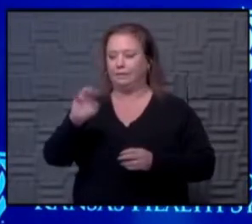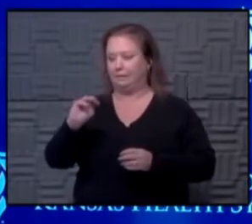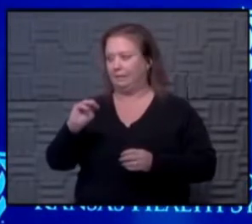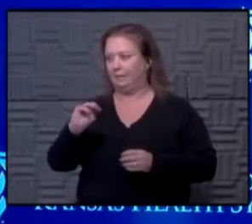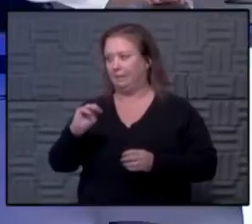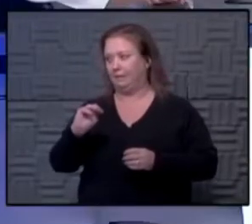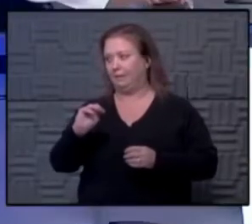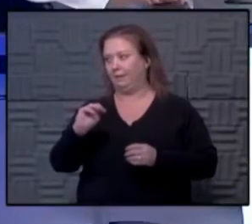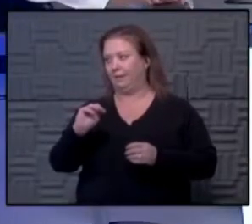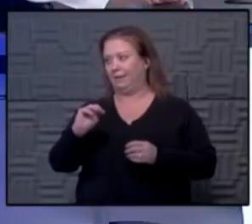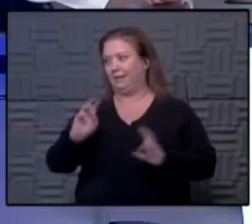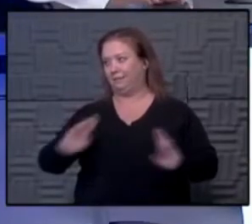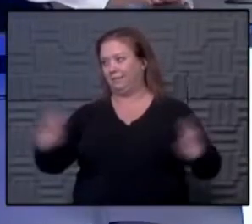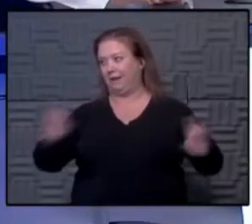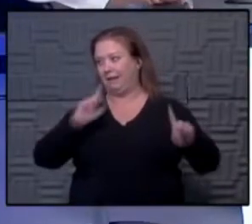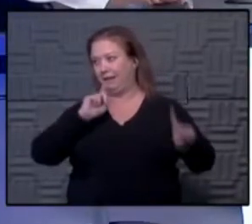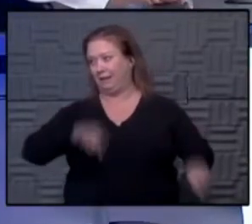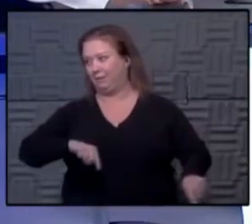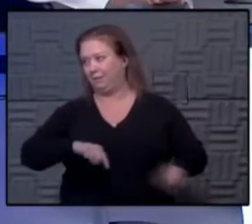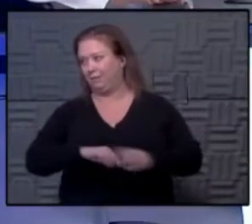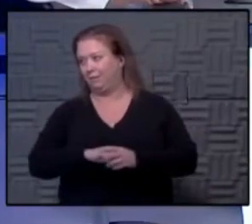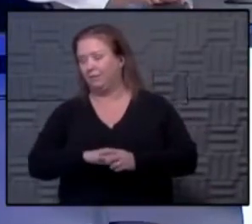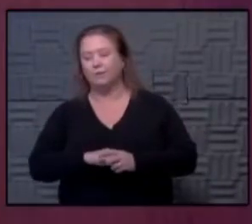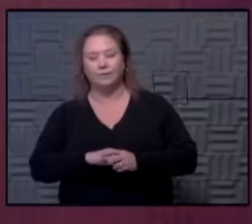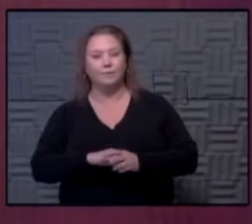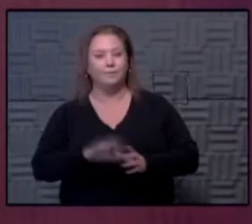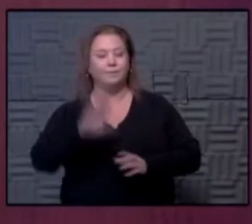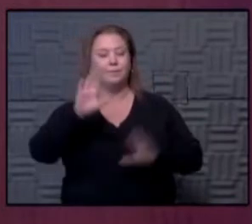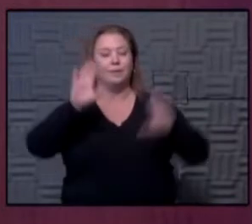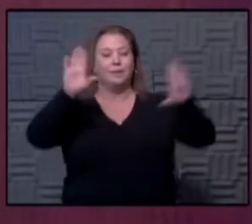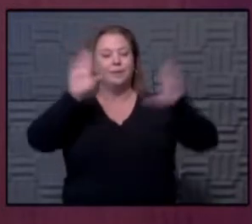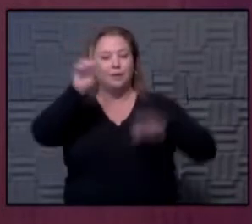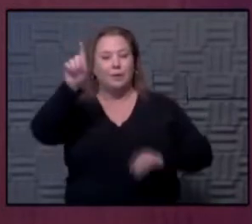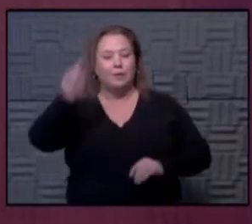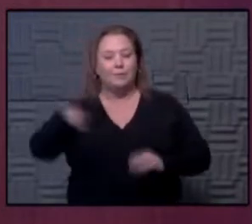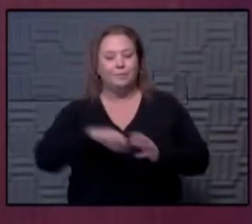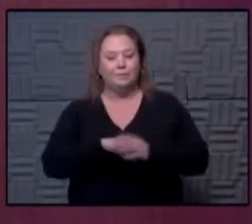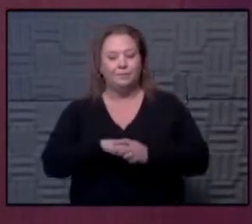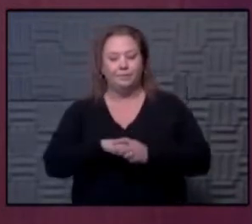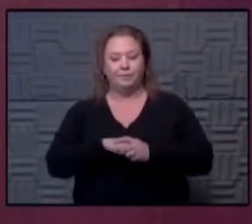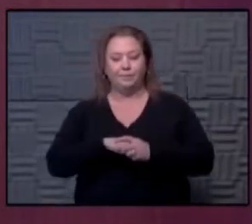a pre-prepared answer here. Well, no, it is a great question. And so